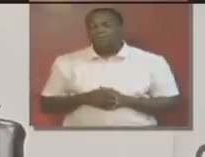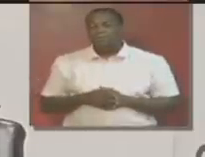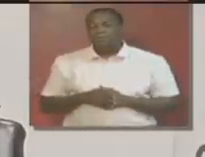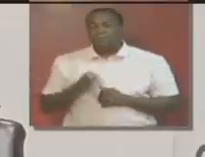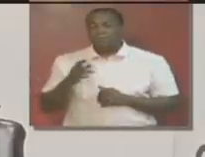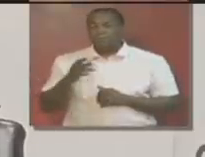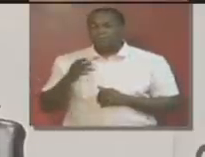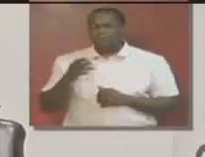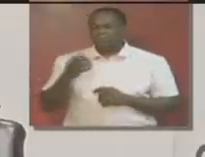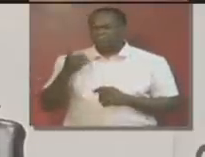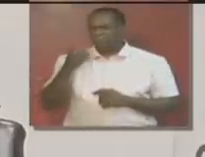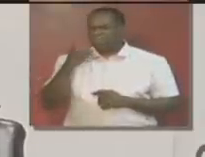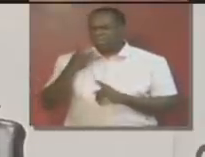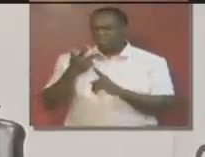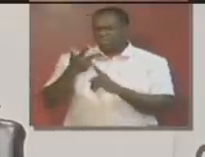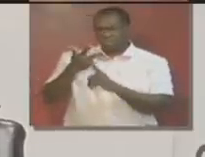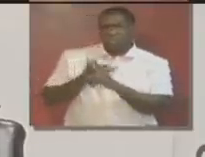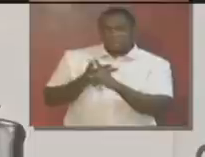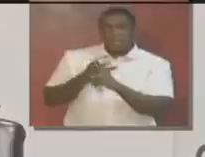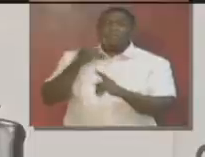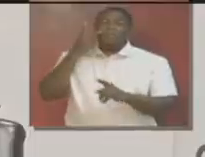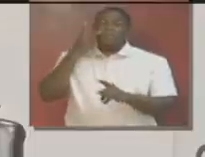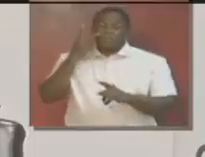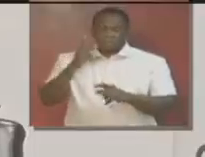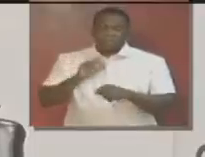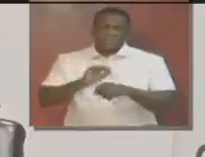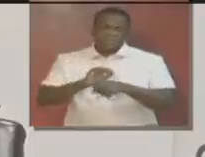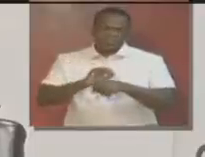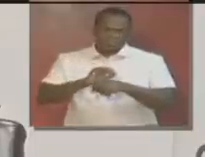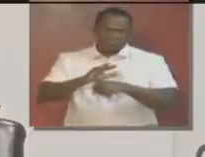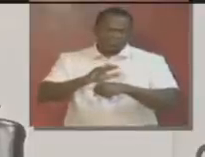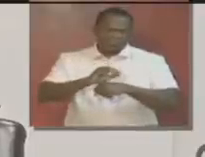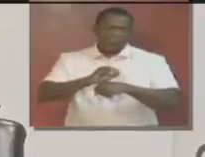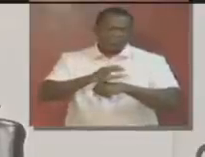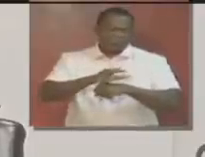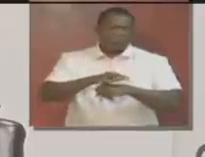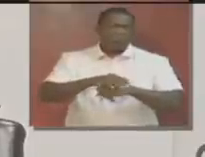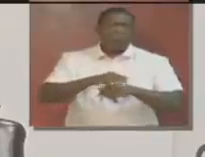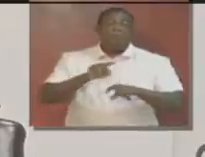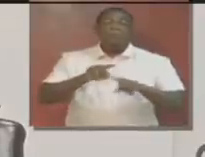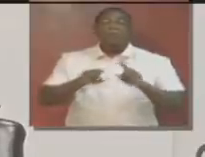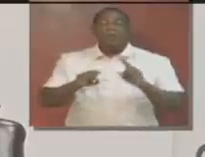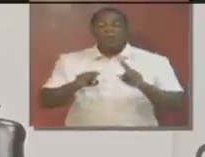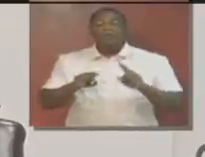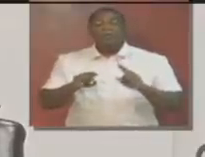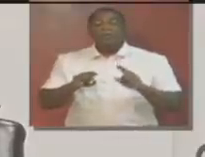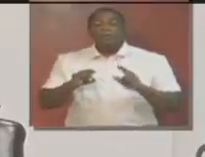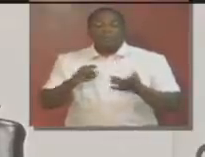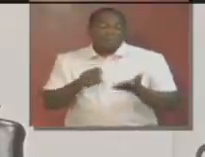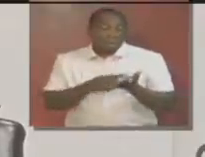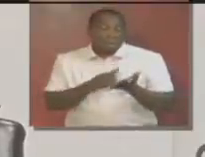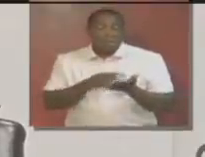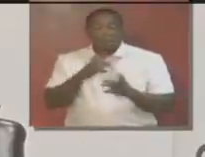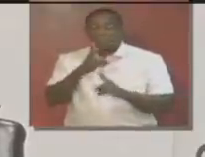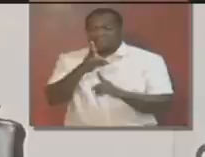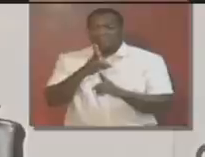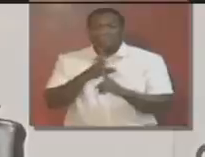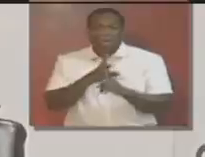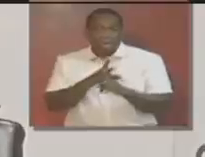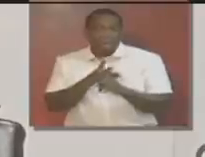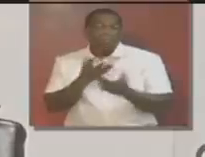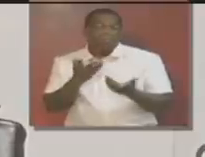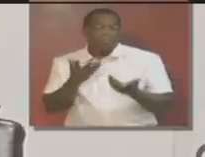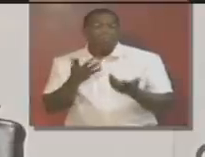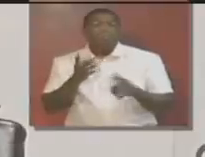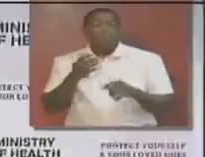internationally been seeing at least 6 months this can last for. So as we follow them up, we'll see if they're lasting longer than the 3 months so